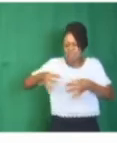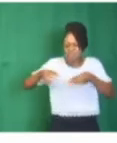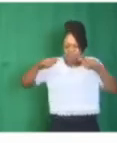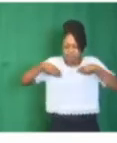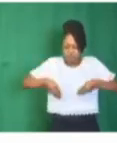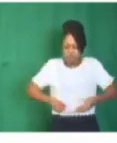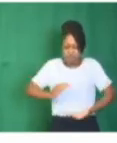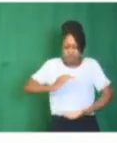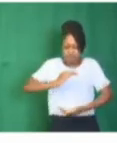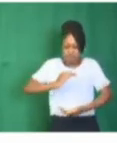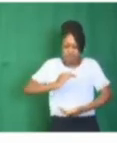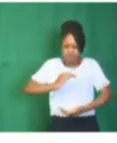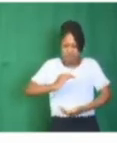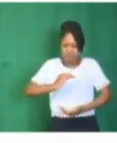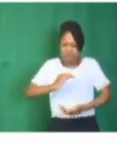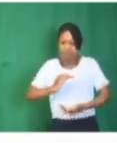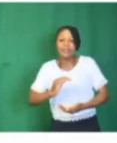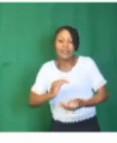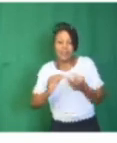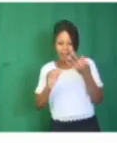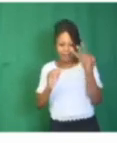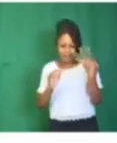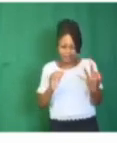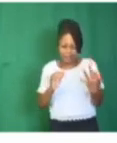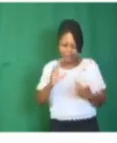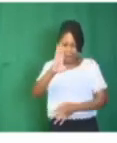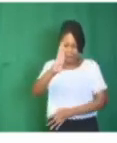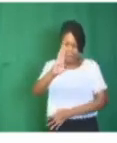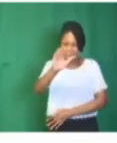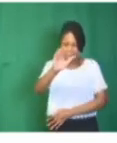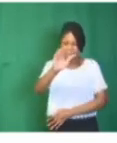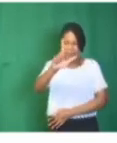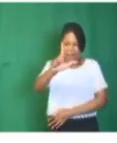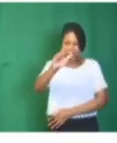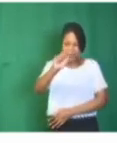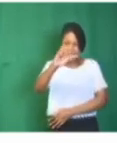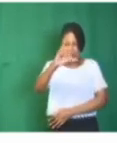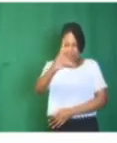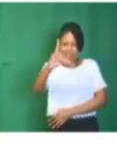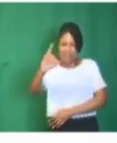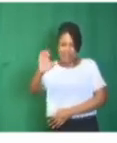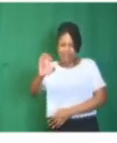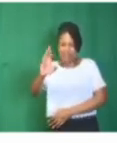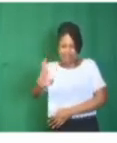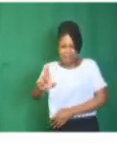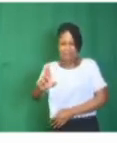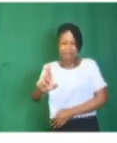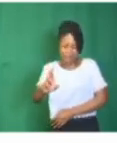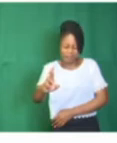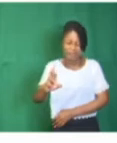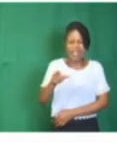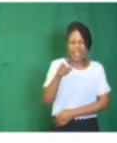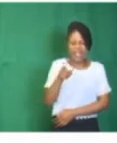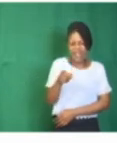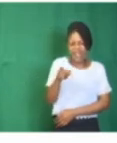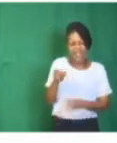3. Number 3 is the bladder. And then the urethra now, its function is to